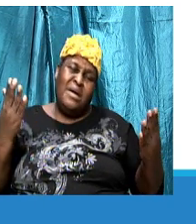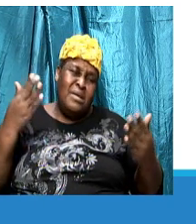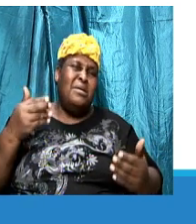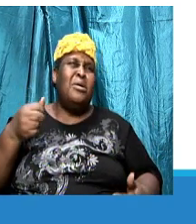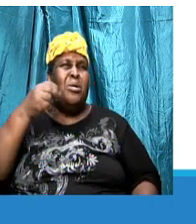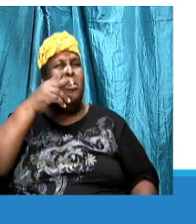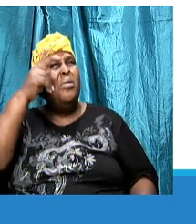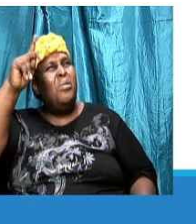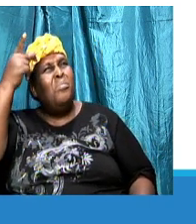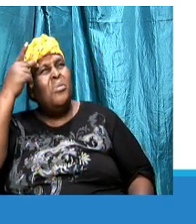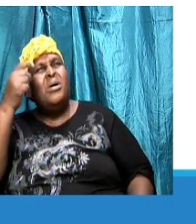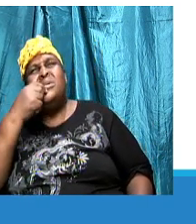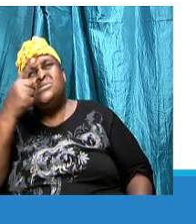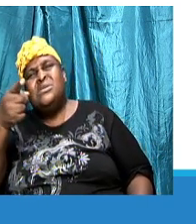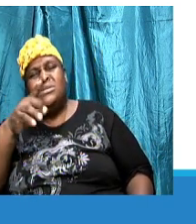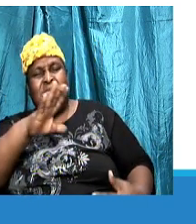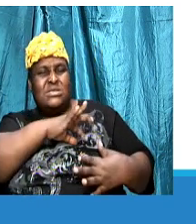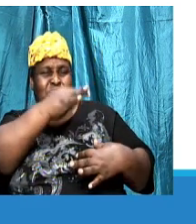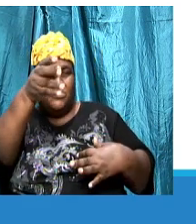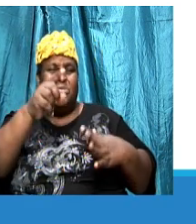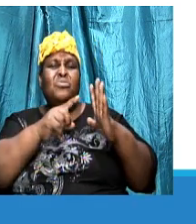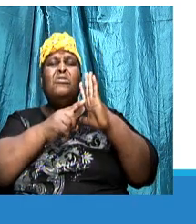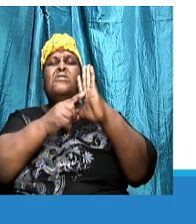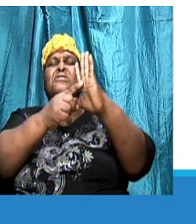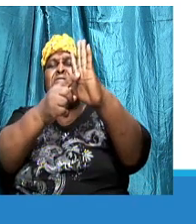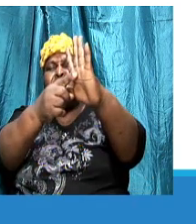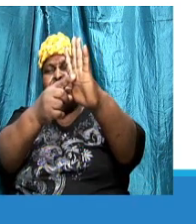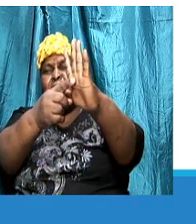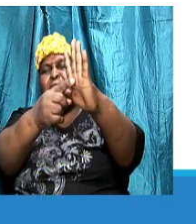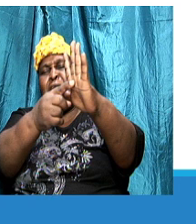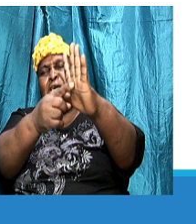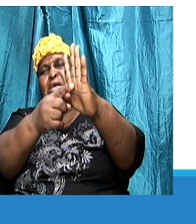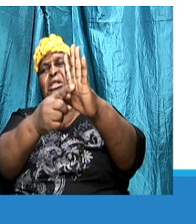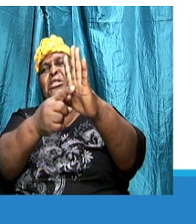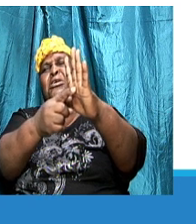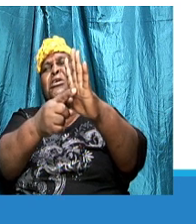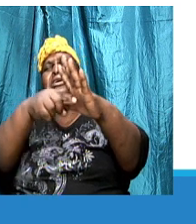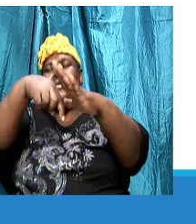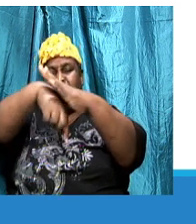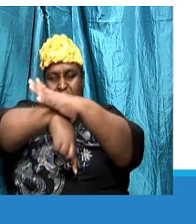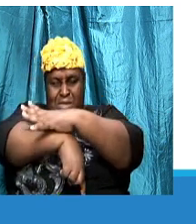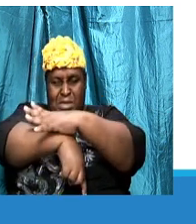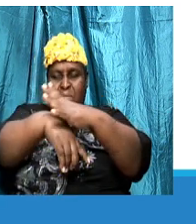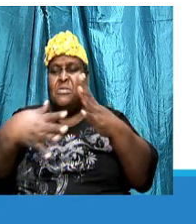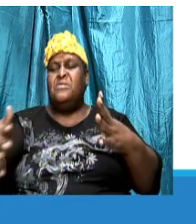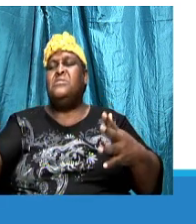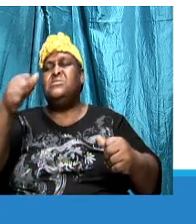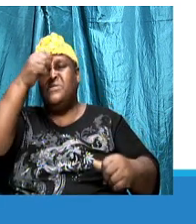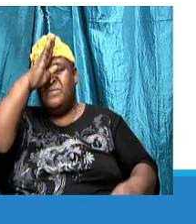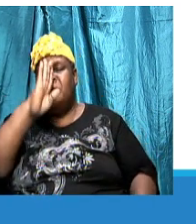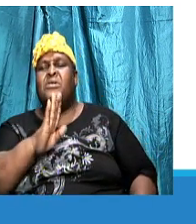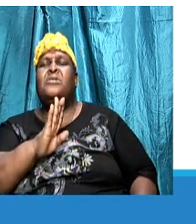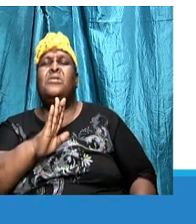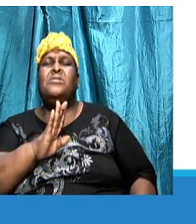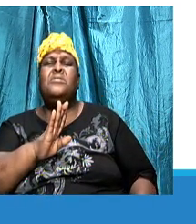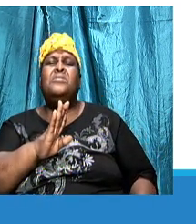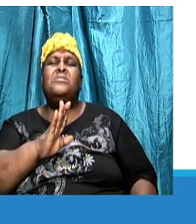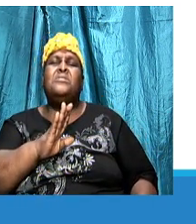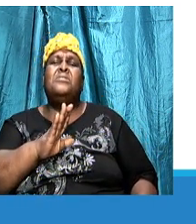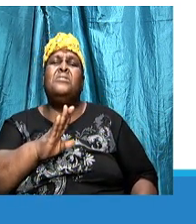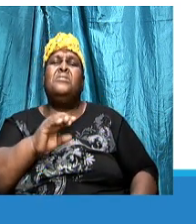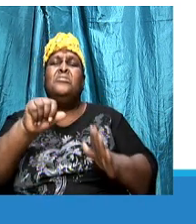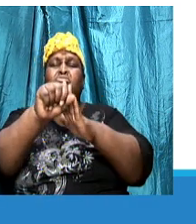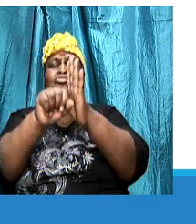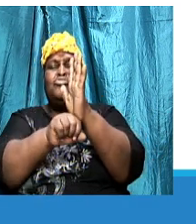Spirit reveals what it were, the deep things of God. You know, the